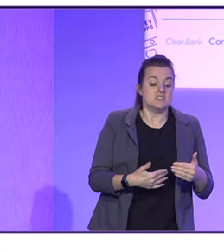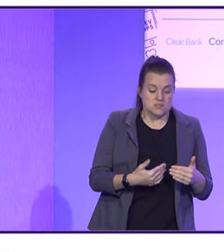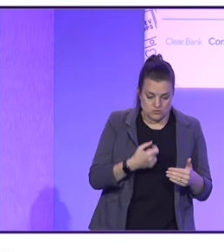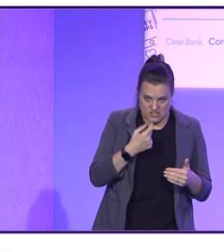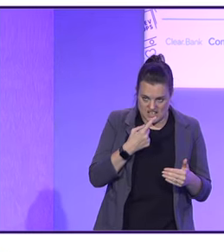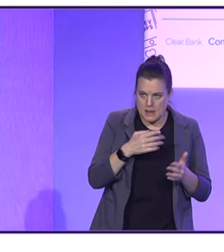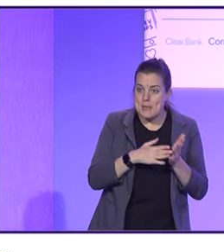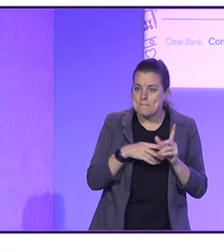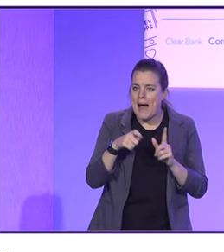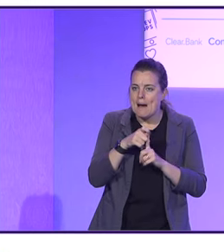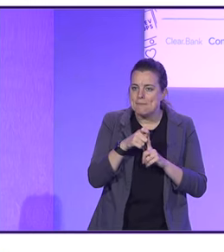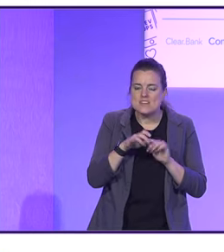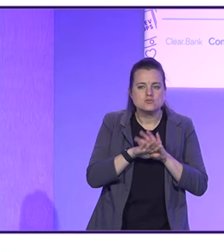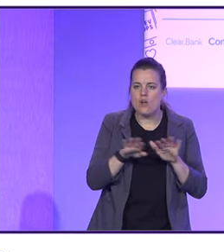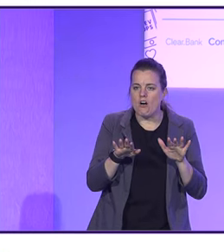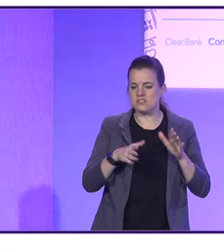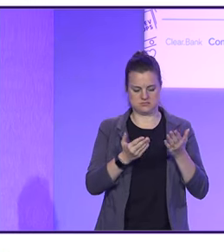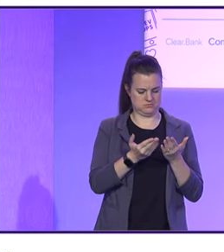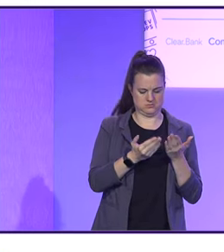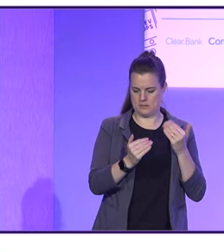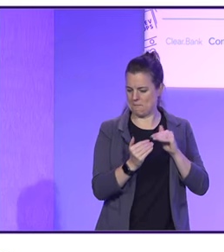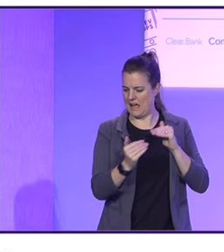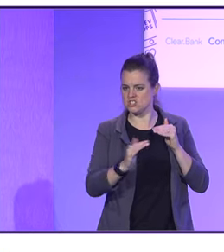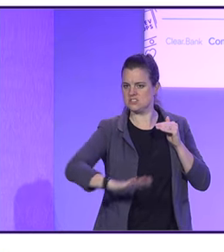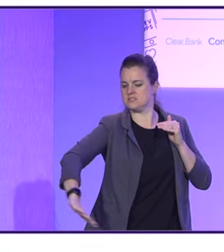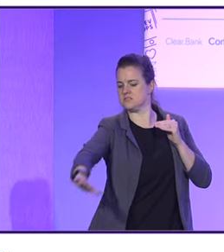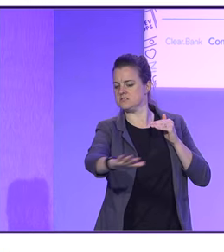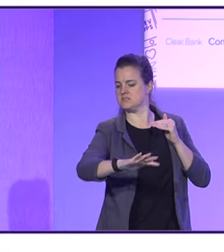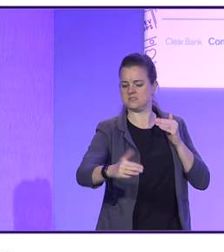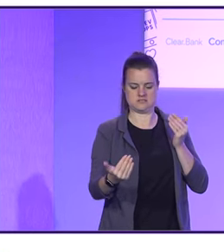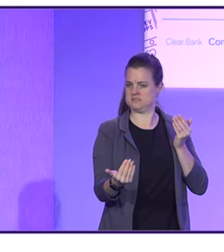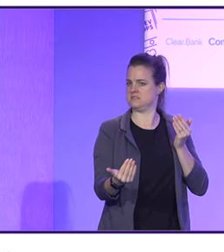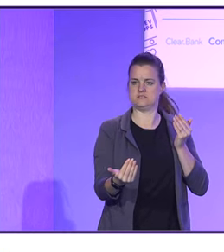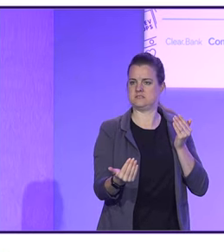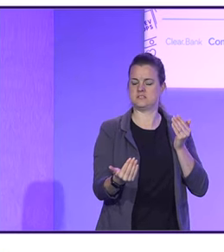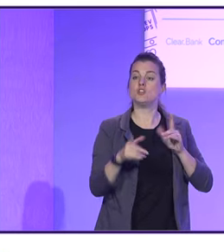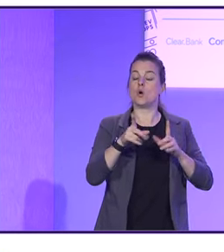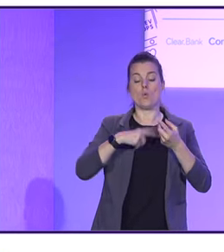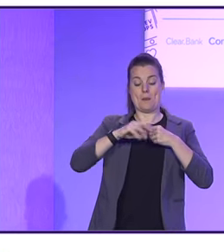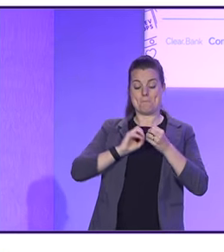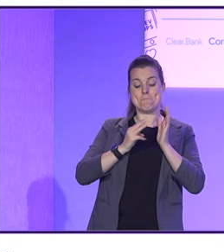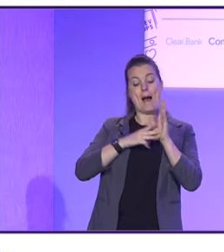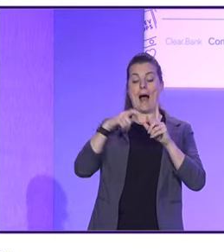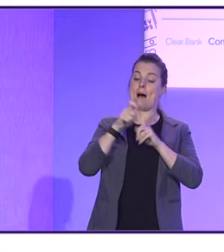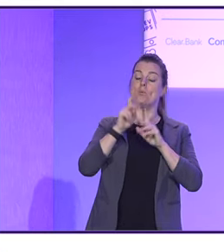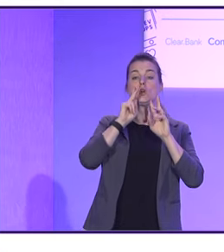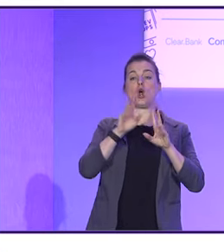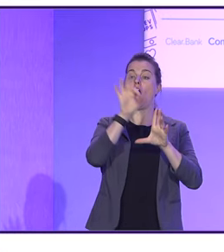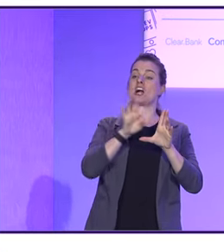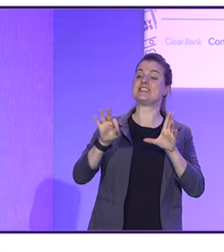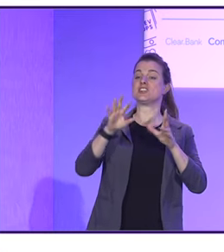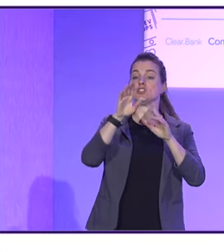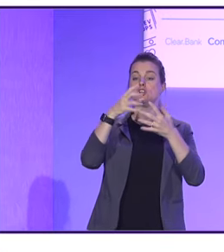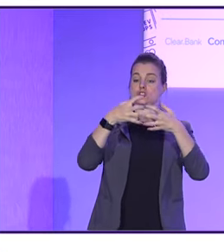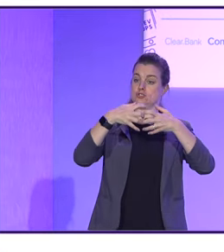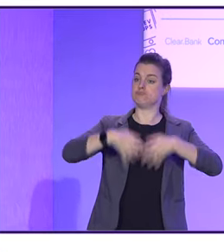map is not the territory. So we had planned out how we were going to migrate this thing to ECS. We'd looked at our architecture diagram. It's got boxes on